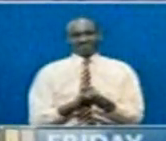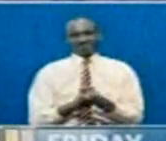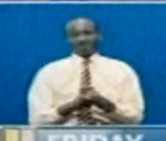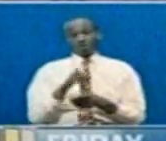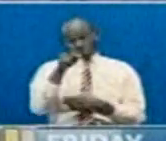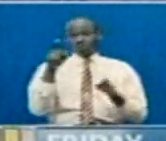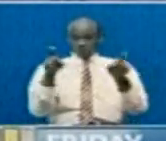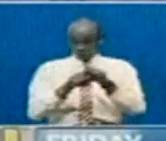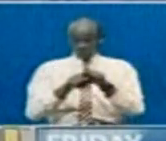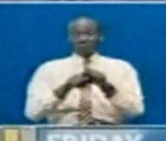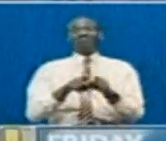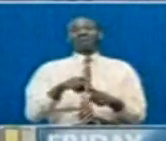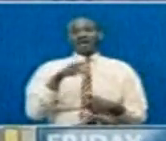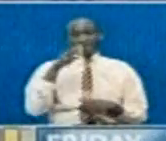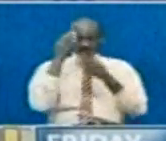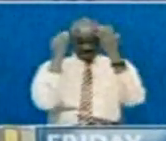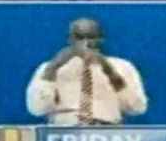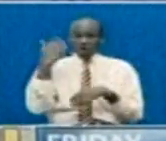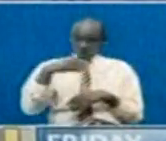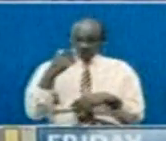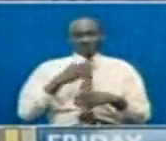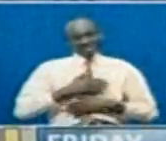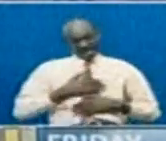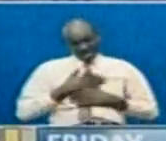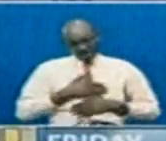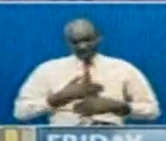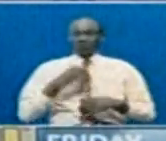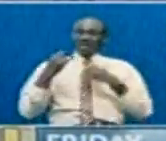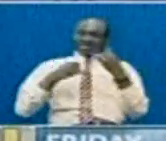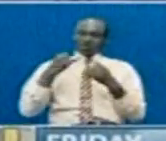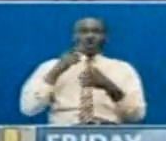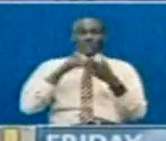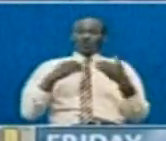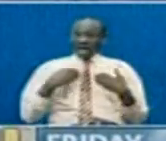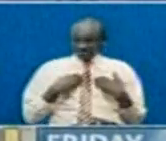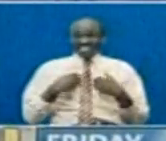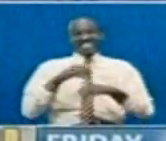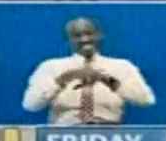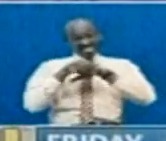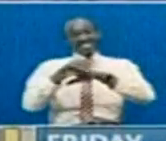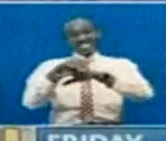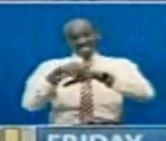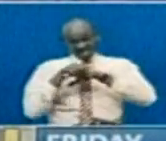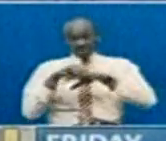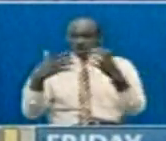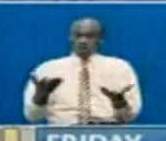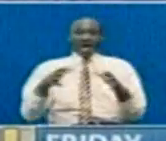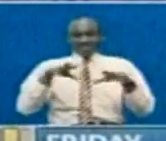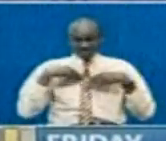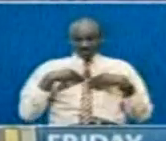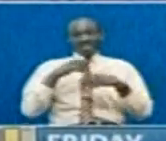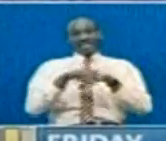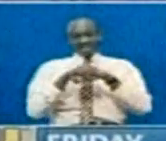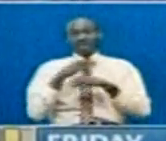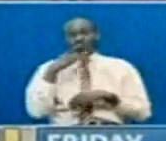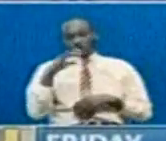You too, Betty, and always it's my pleasure to enjoy what we call the English or acceptable English